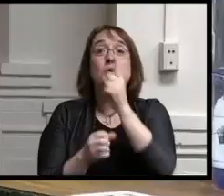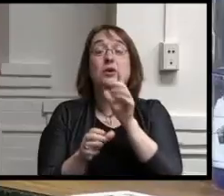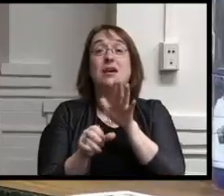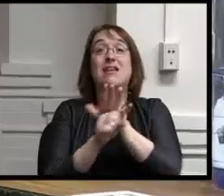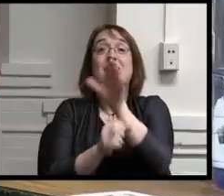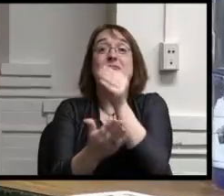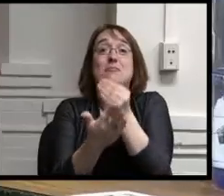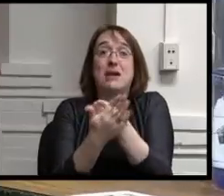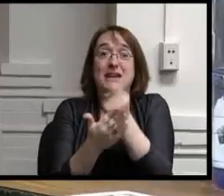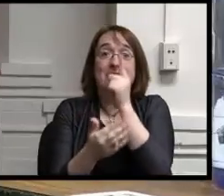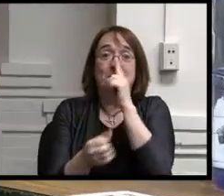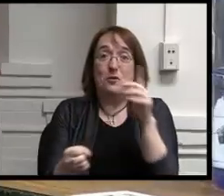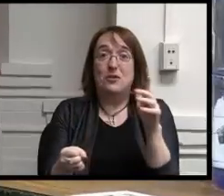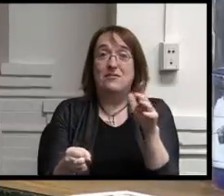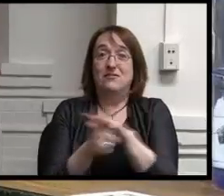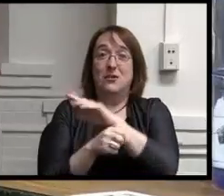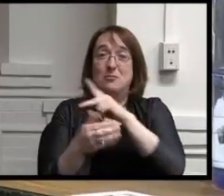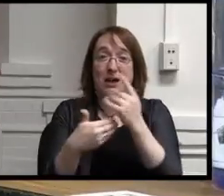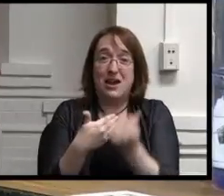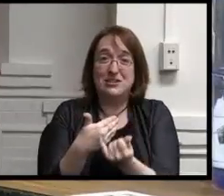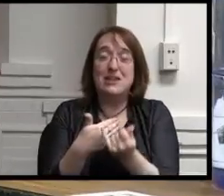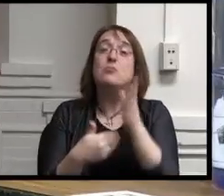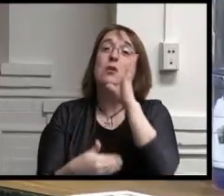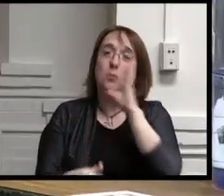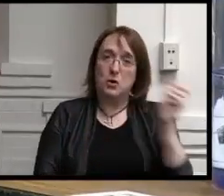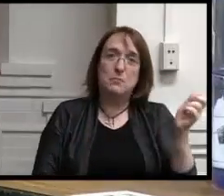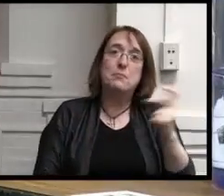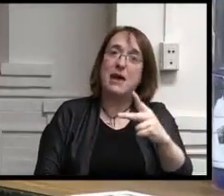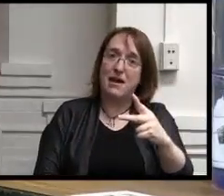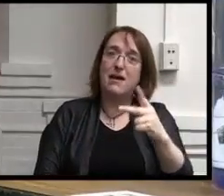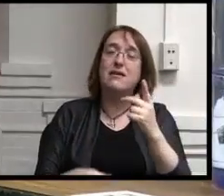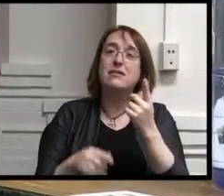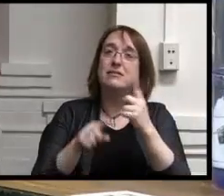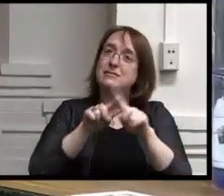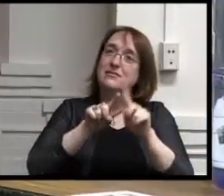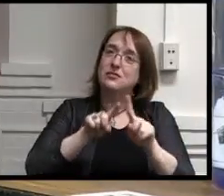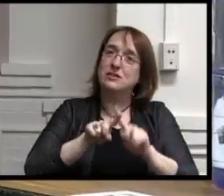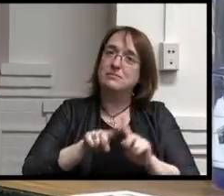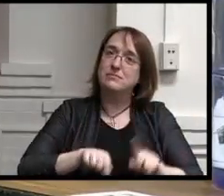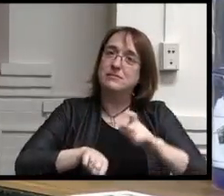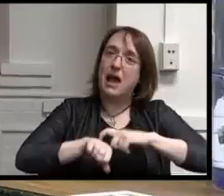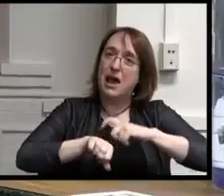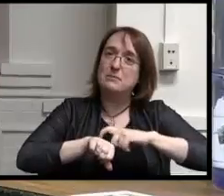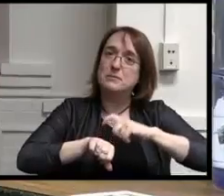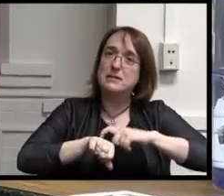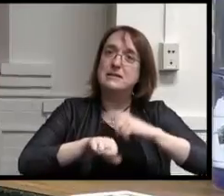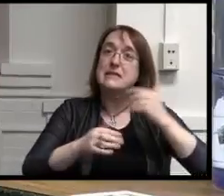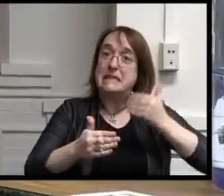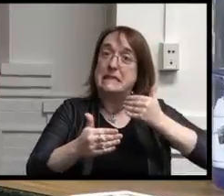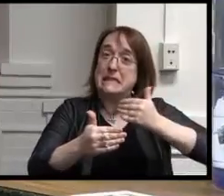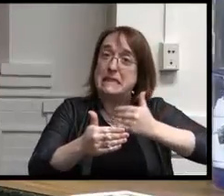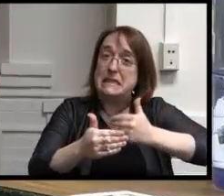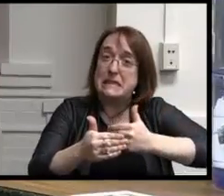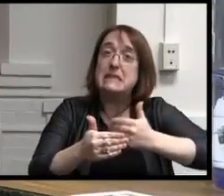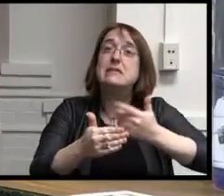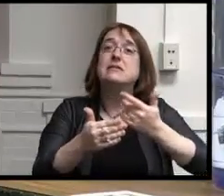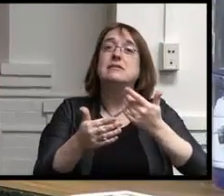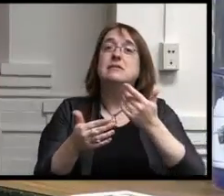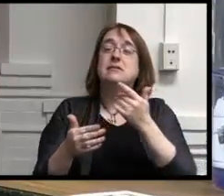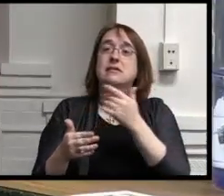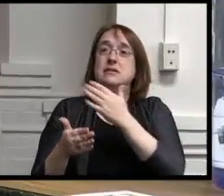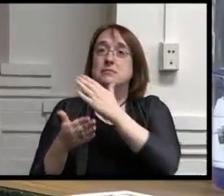to get all the way through the job, we would be coming back to you at different times and as we get near the end of these different